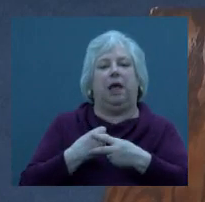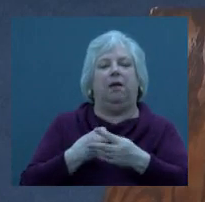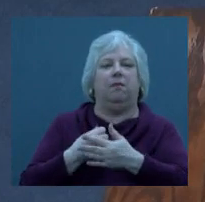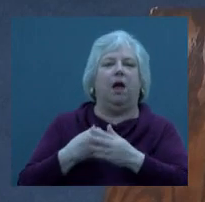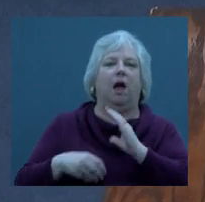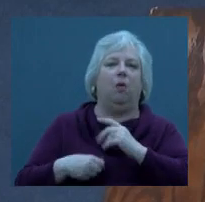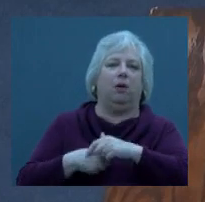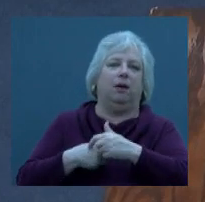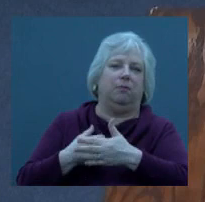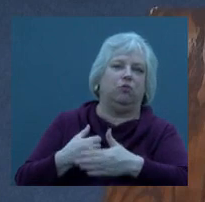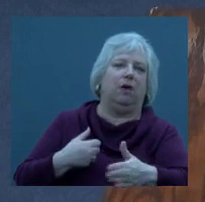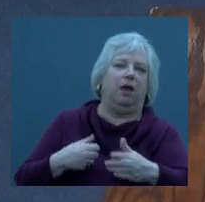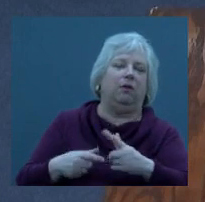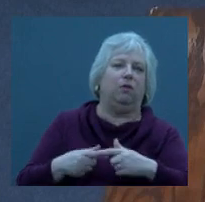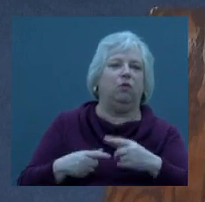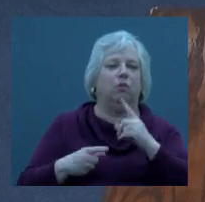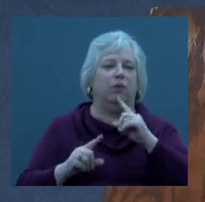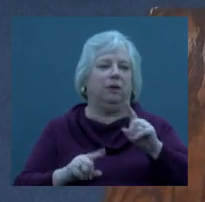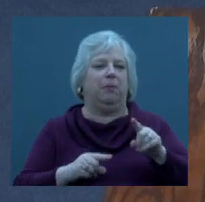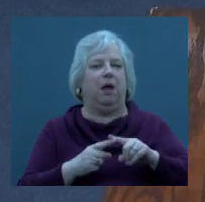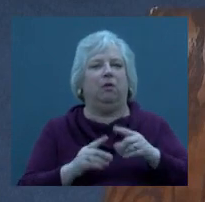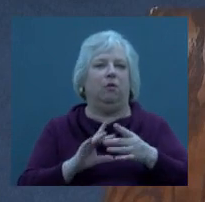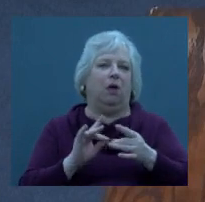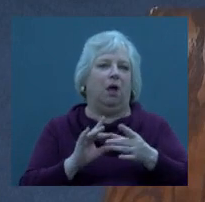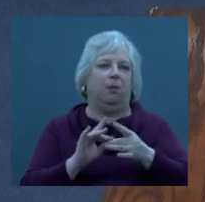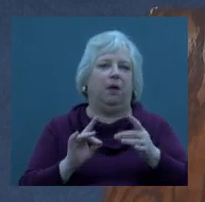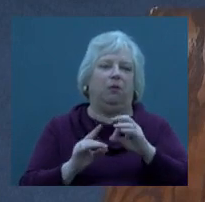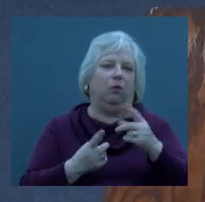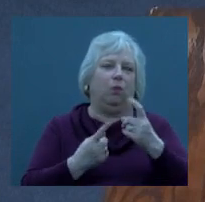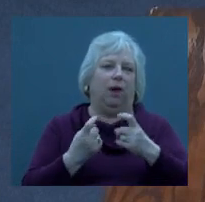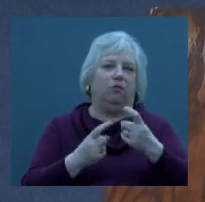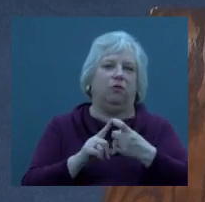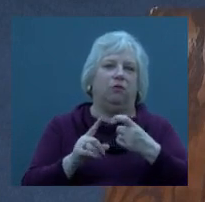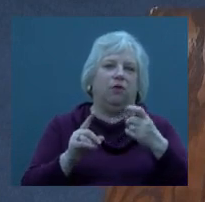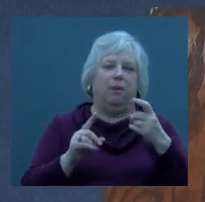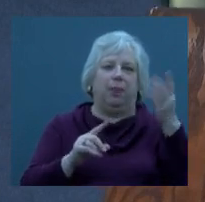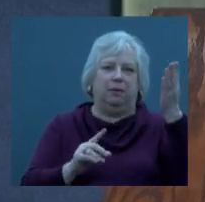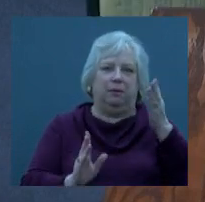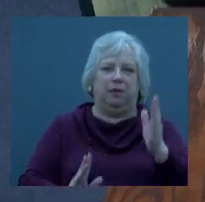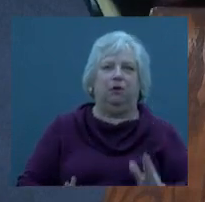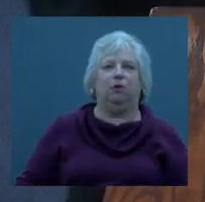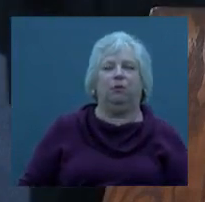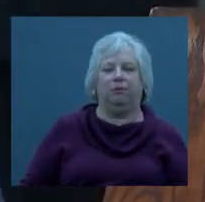to questions and any comments of the other speakers.